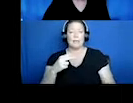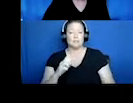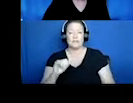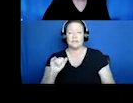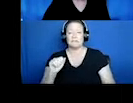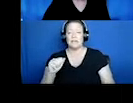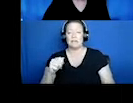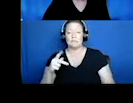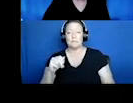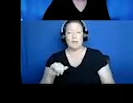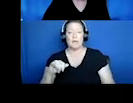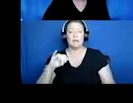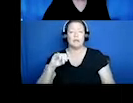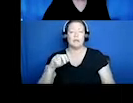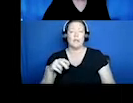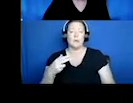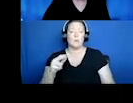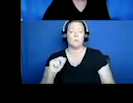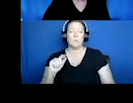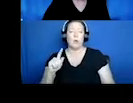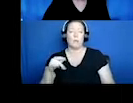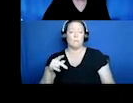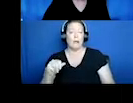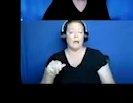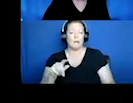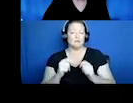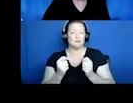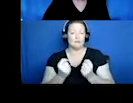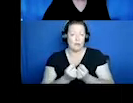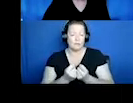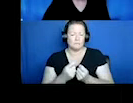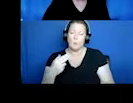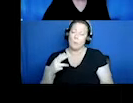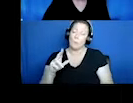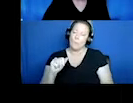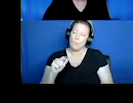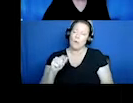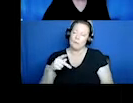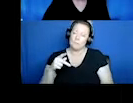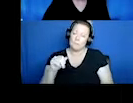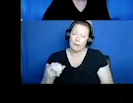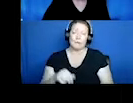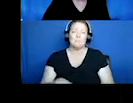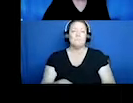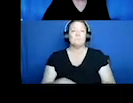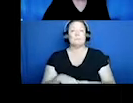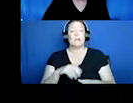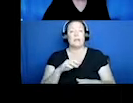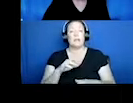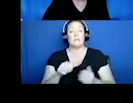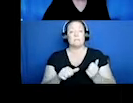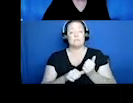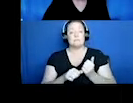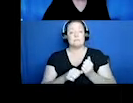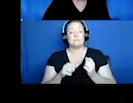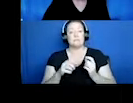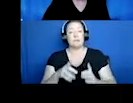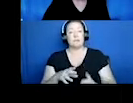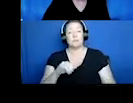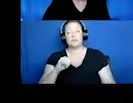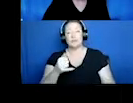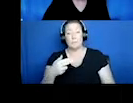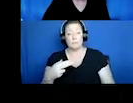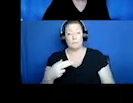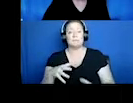Yavapai, Hualapai, and other area tribes. As she mentioned, I'm an assistant scientist with the Johns Hopkins Center for American Indian Health.